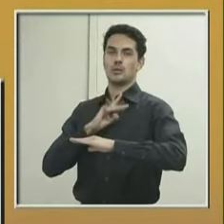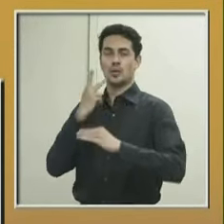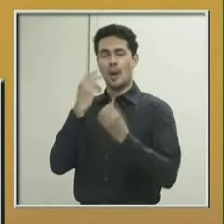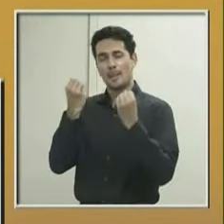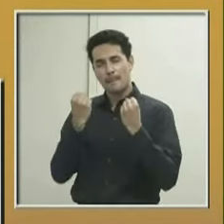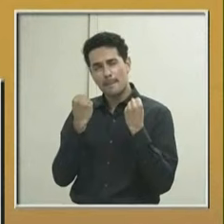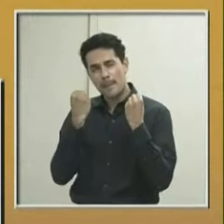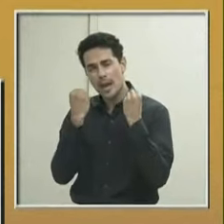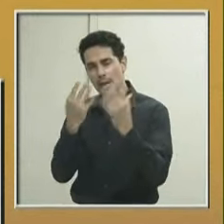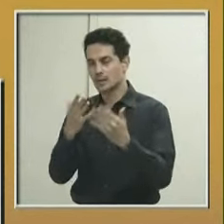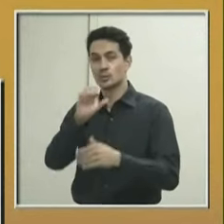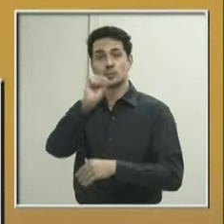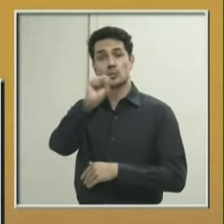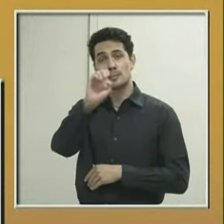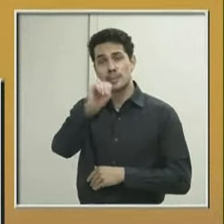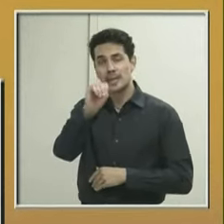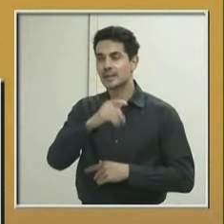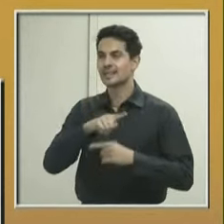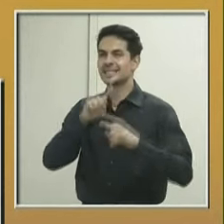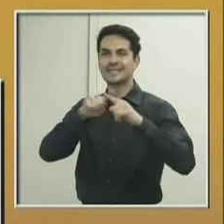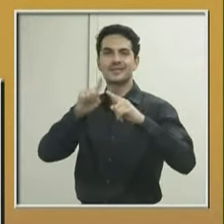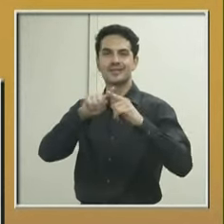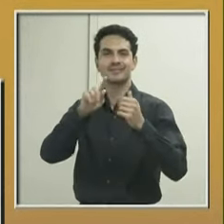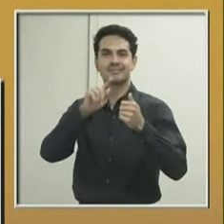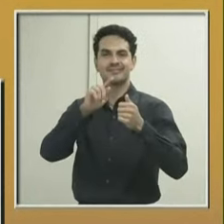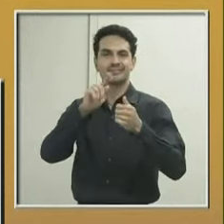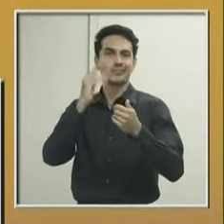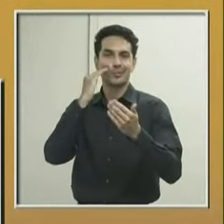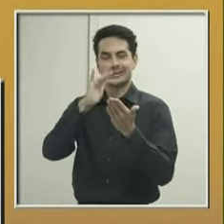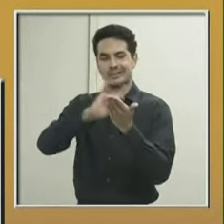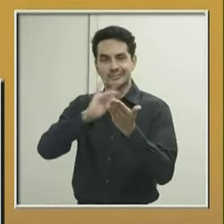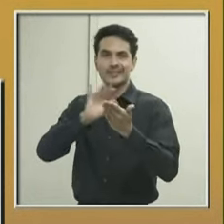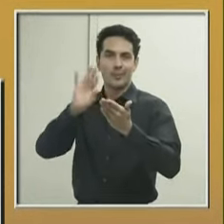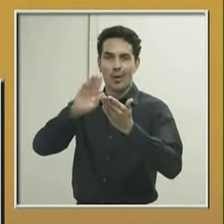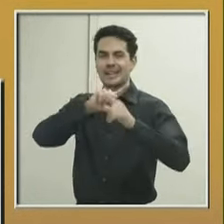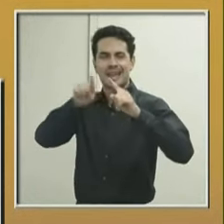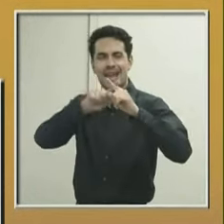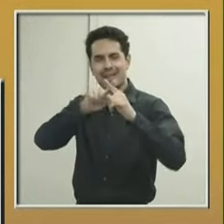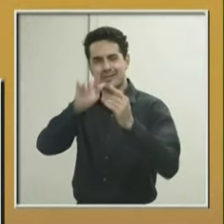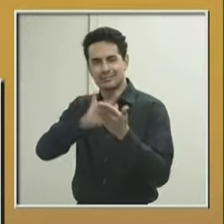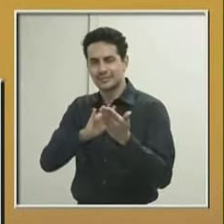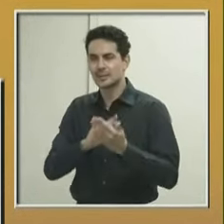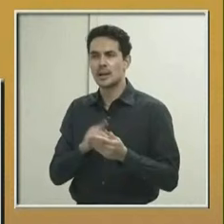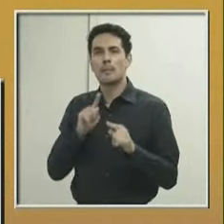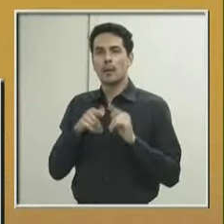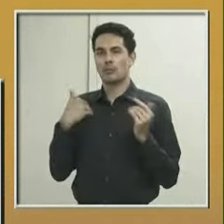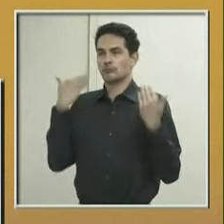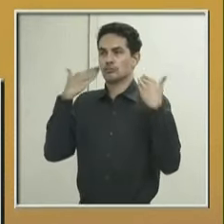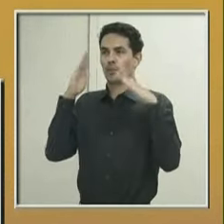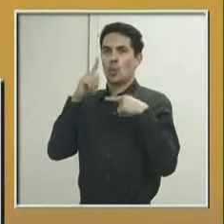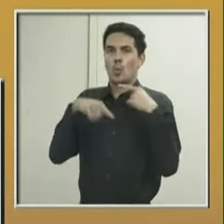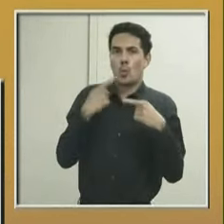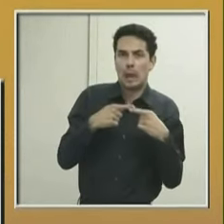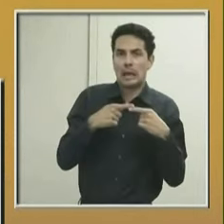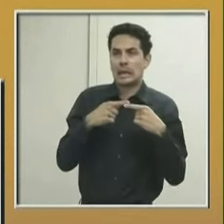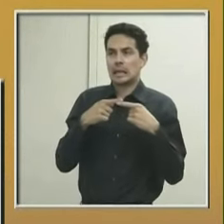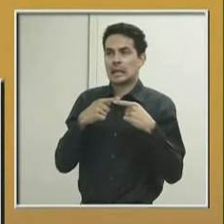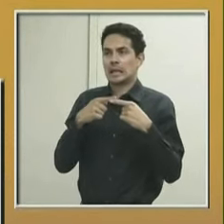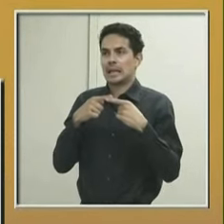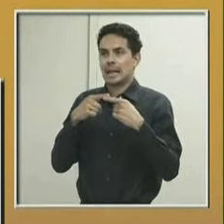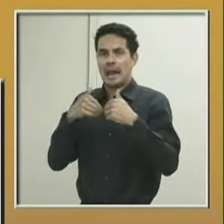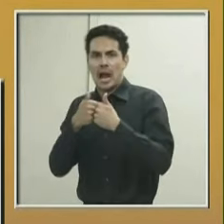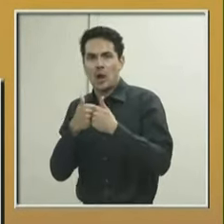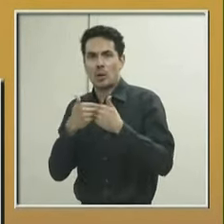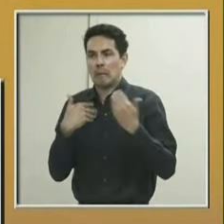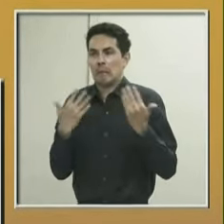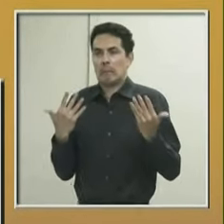and videos on social media and other platforms, but without knowing when that photo or video was taken and where it was taken, it